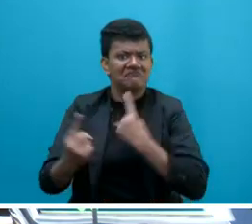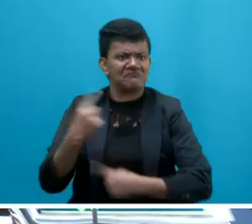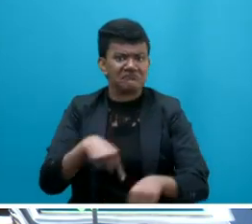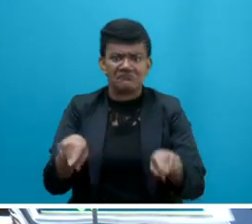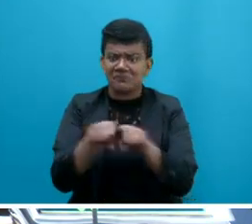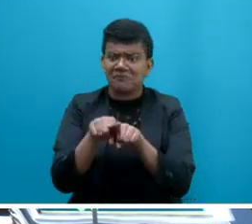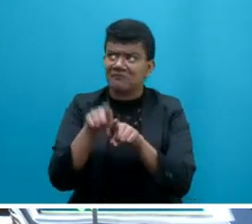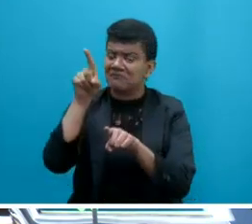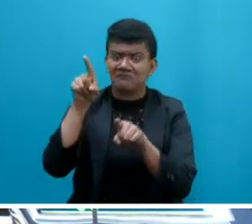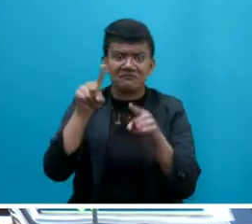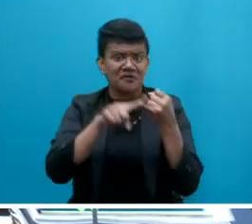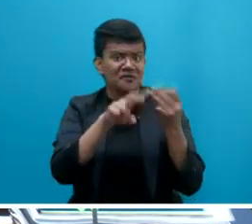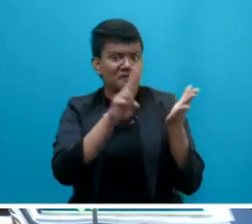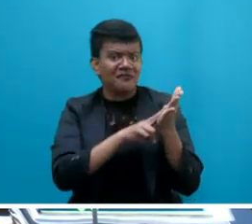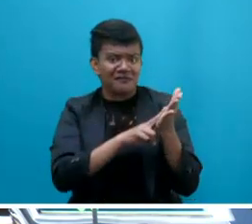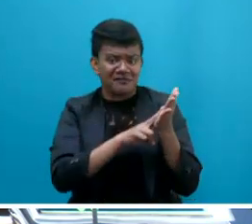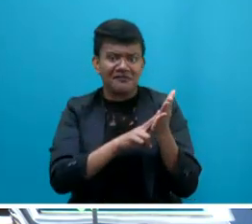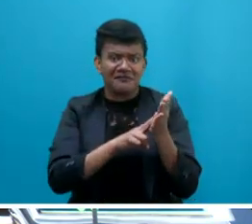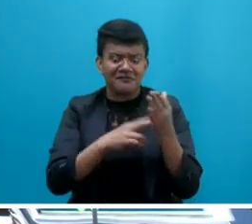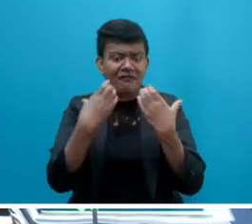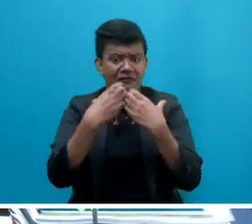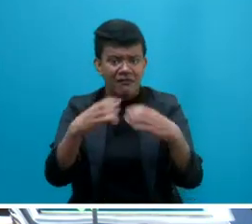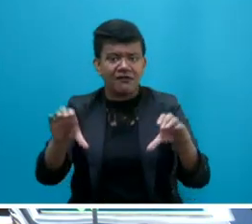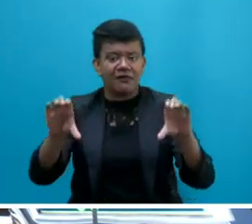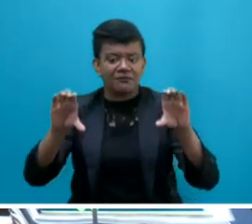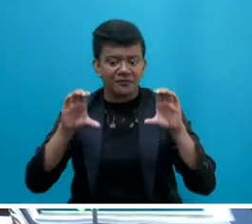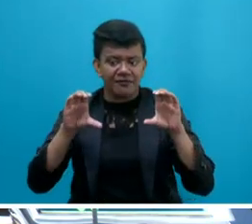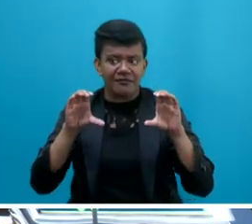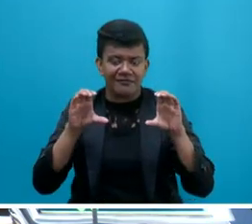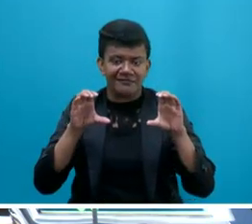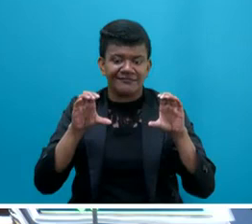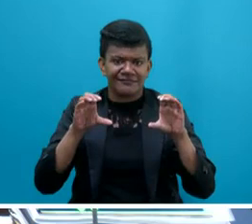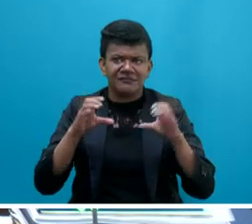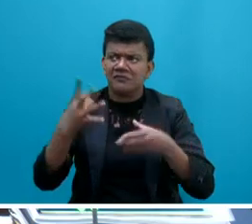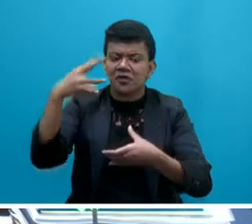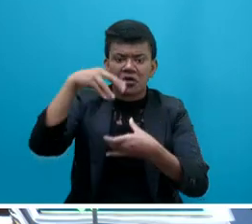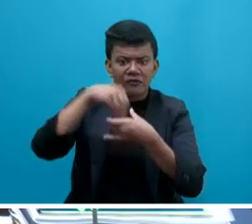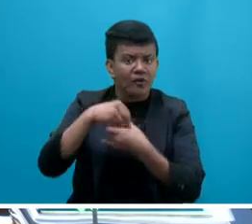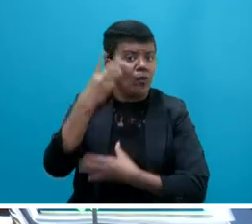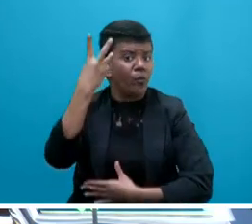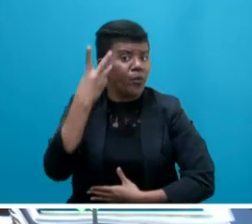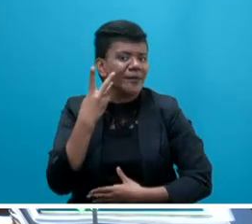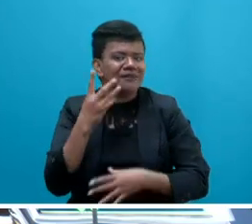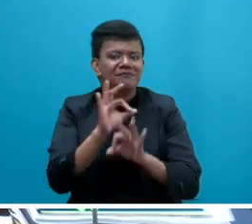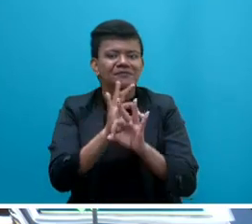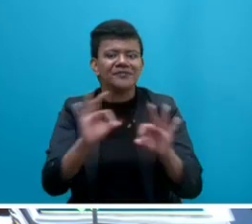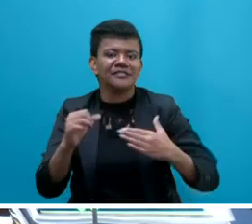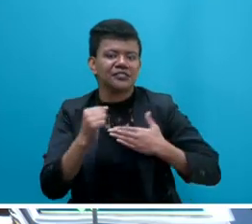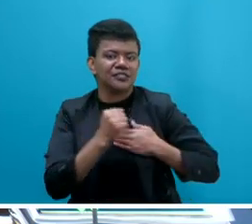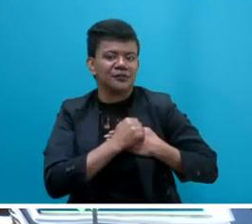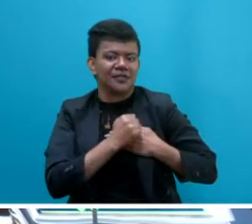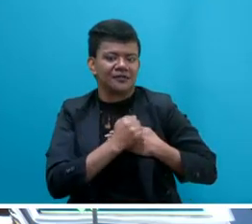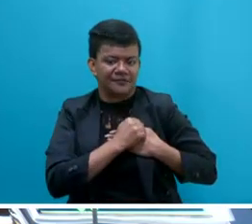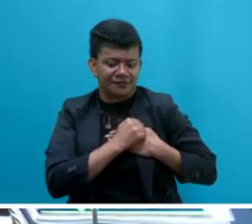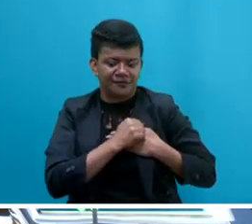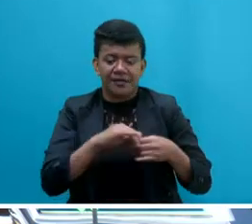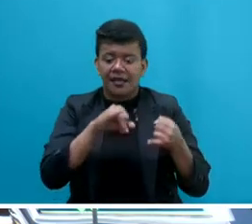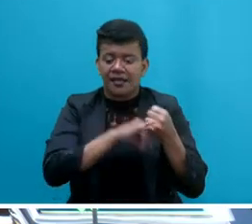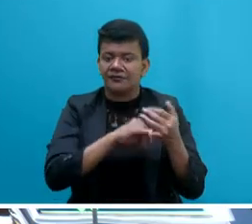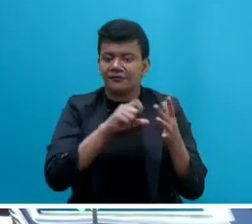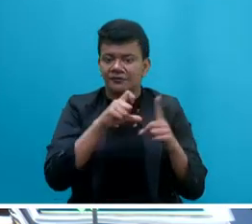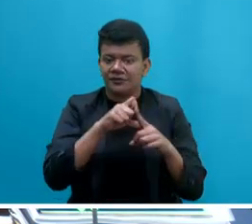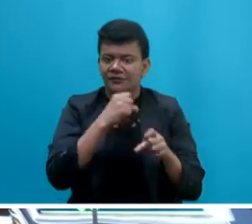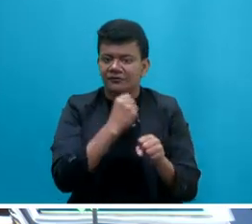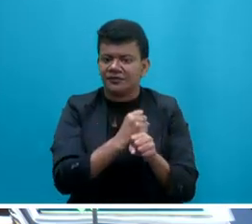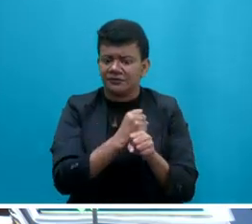Council Resolution 1325 on women, peace and security, and of course the UN Sustainable Development Goal 5. Our effort